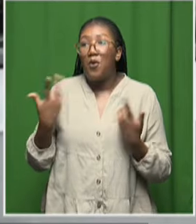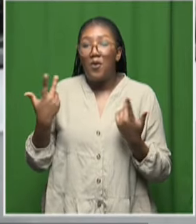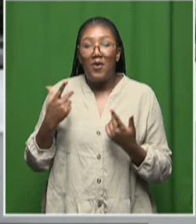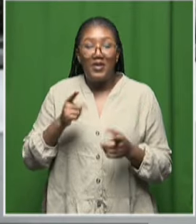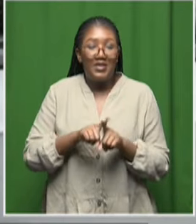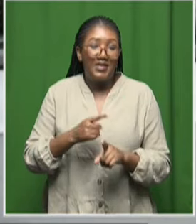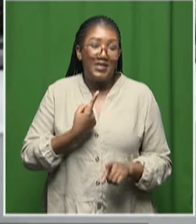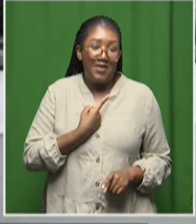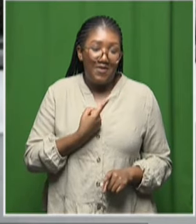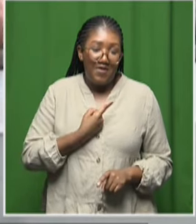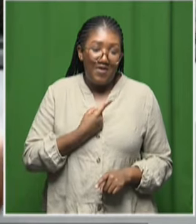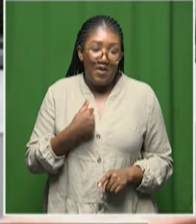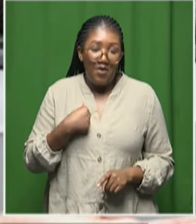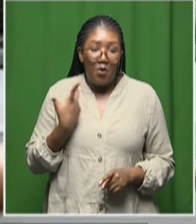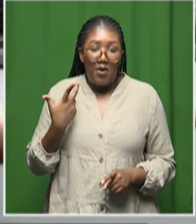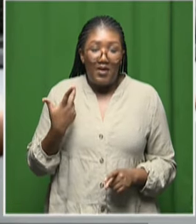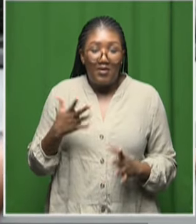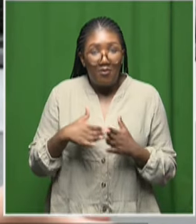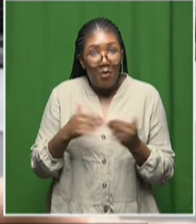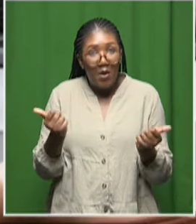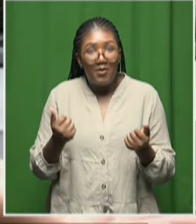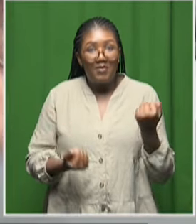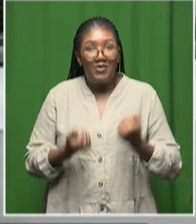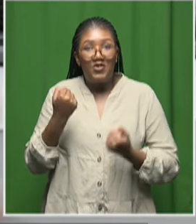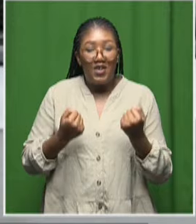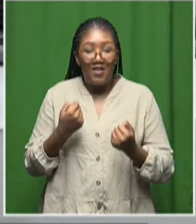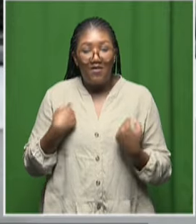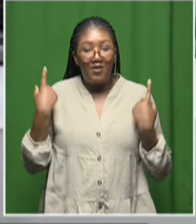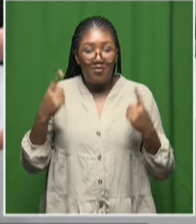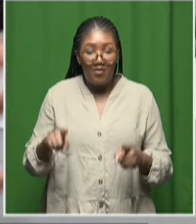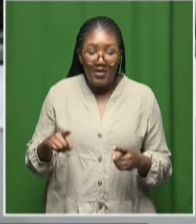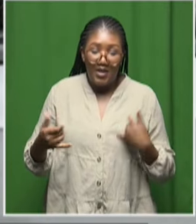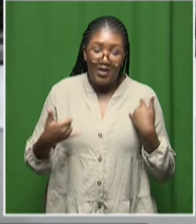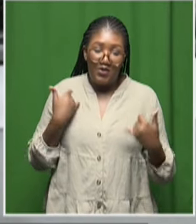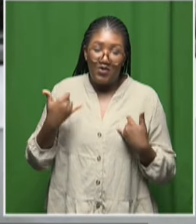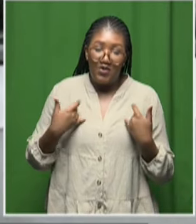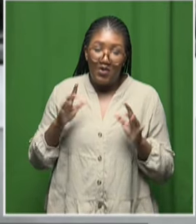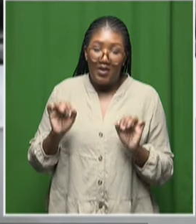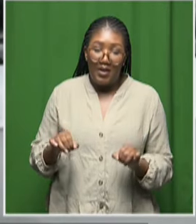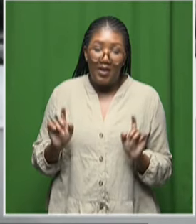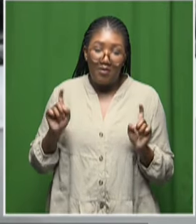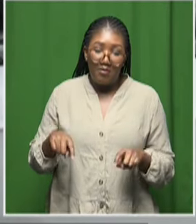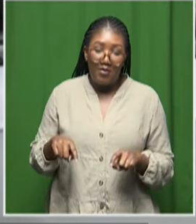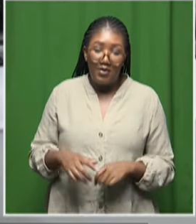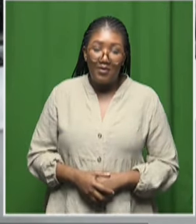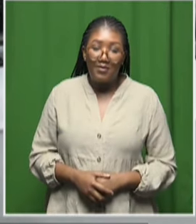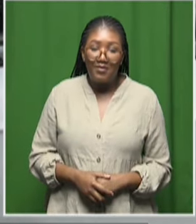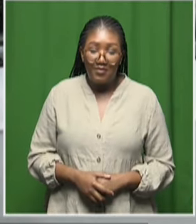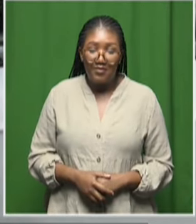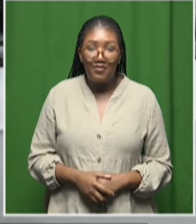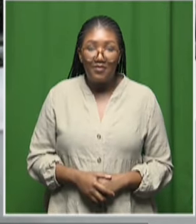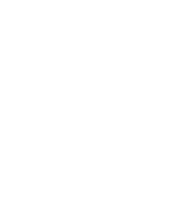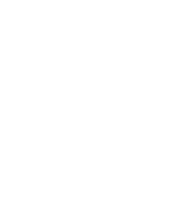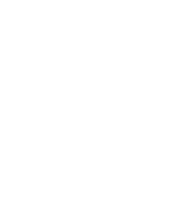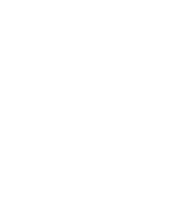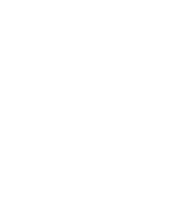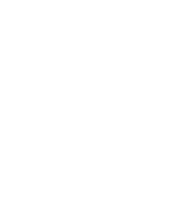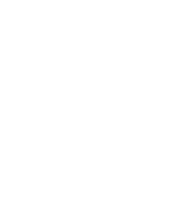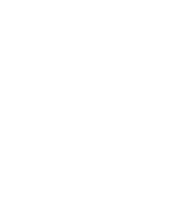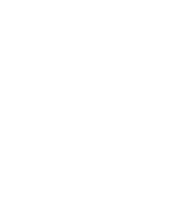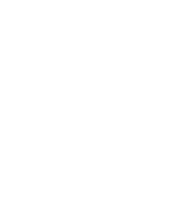adrenaline junkie like myself and just want to come out here, have a good time, this is definitely the place for you to check out. That's where we'll leave it for now.